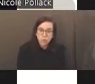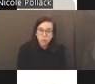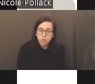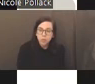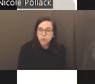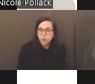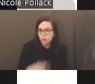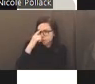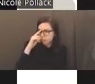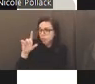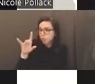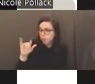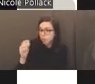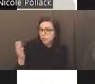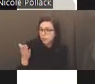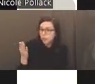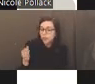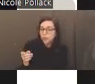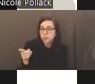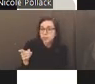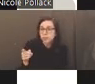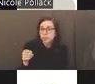And I think Lila is here.